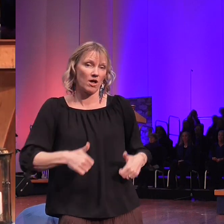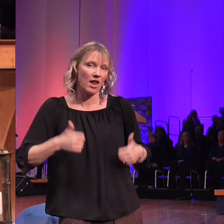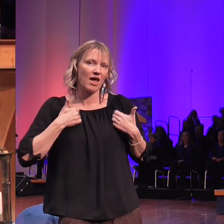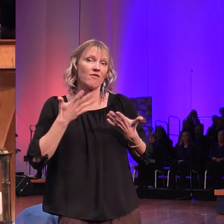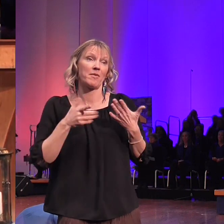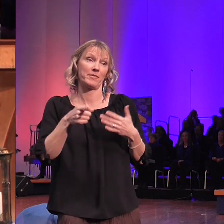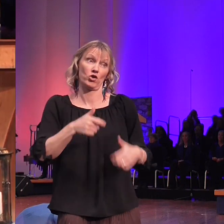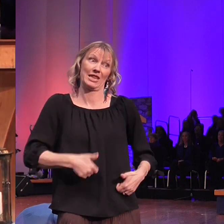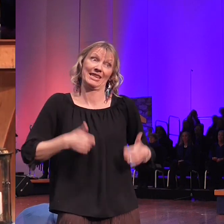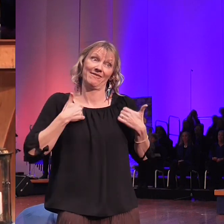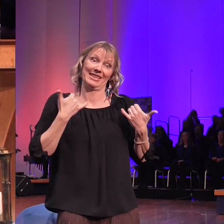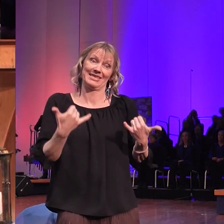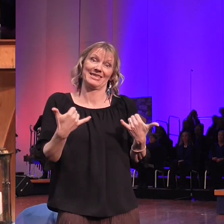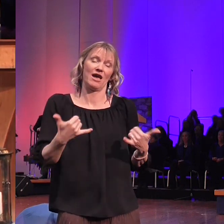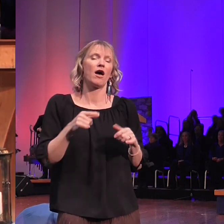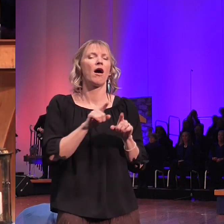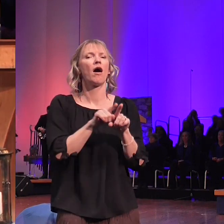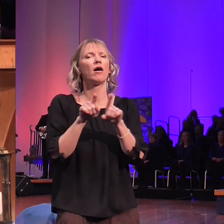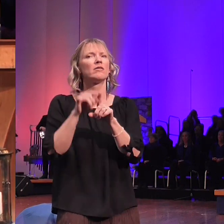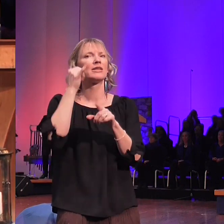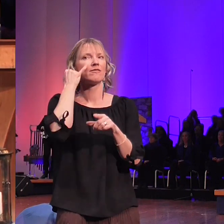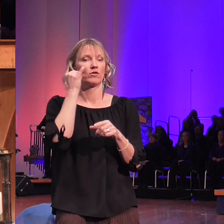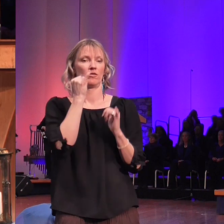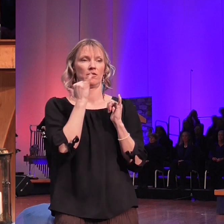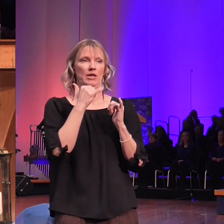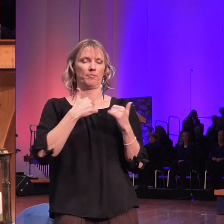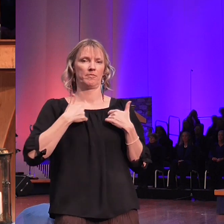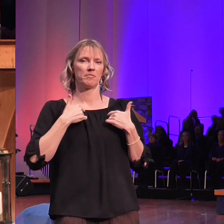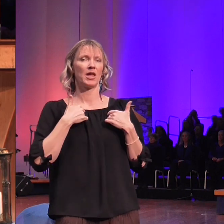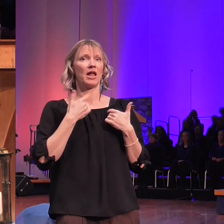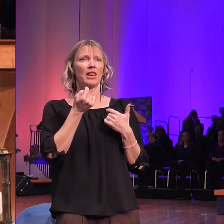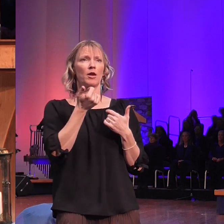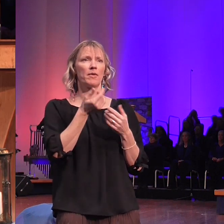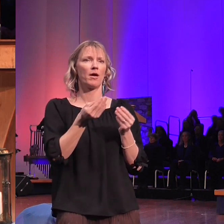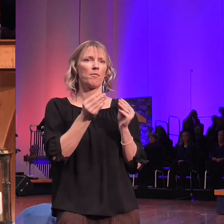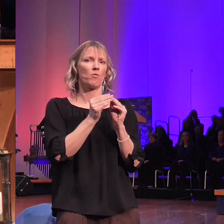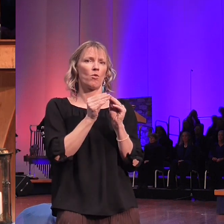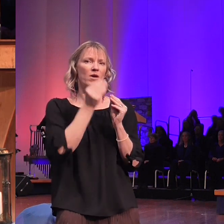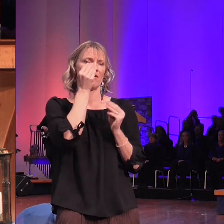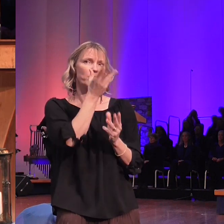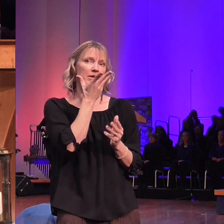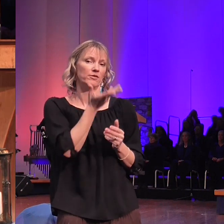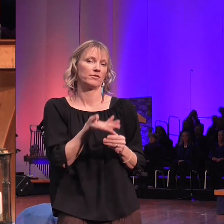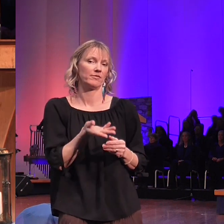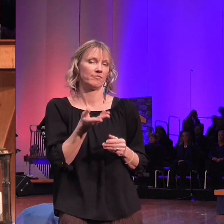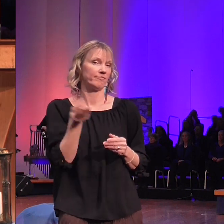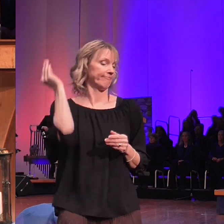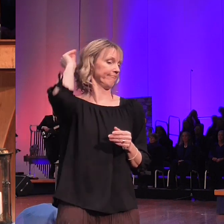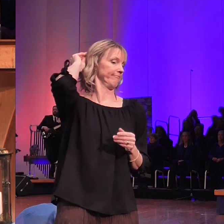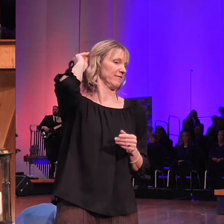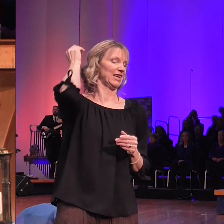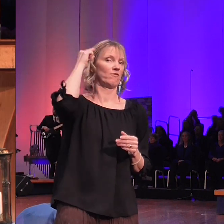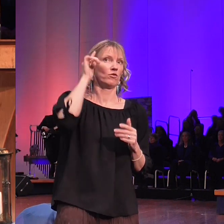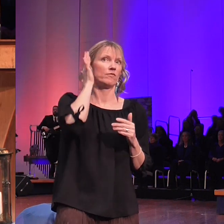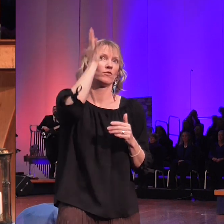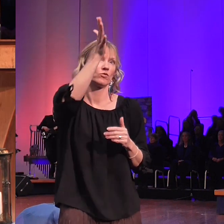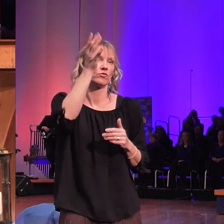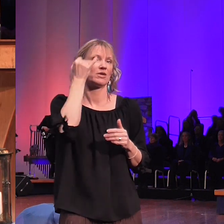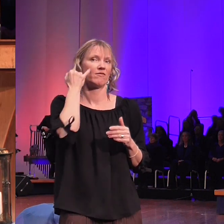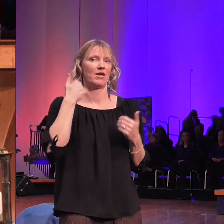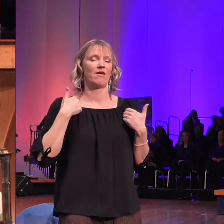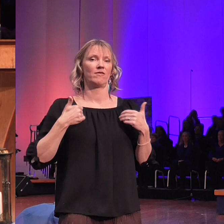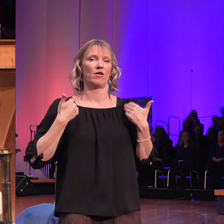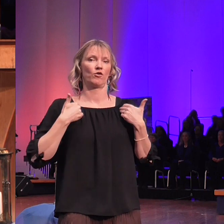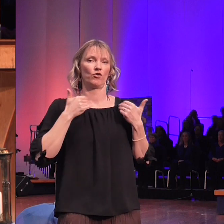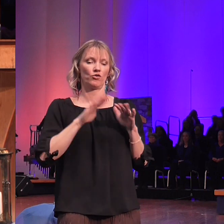maybe living this, but it's also, if you're anything like me, putting a little information in your pocket. If you have younger kids, I think this is come spend an